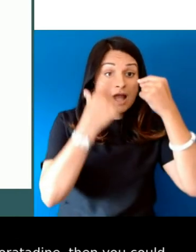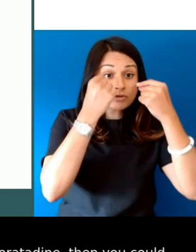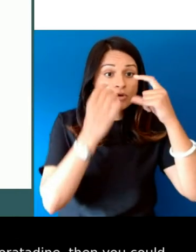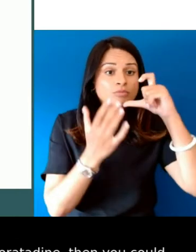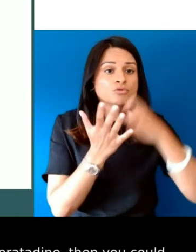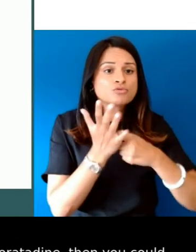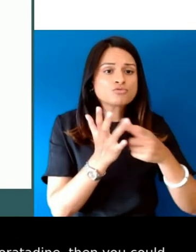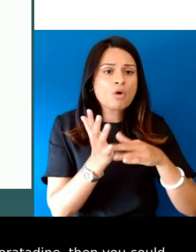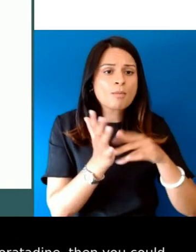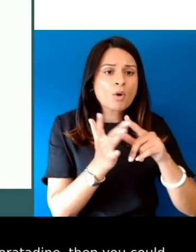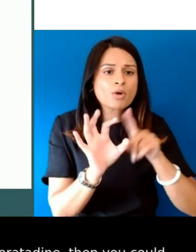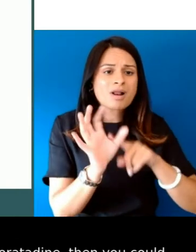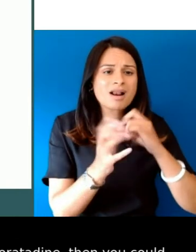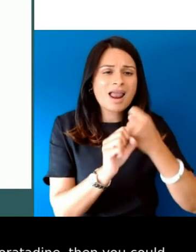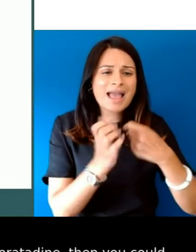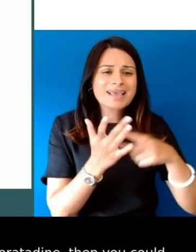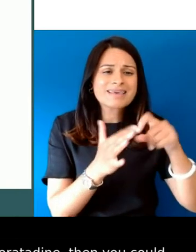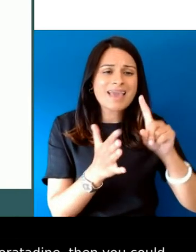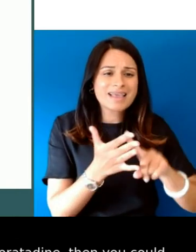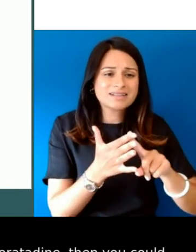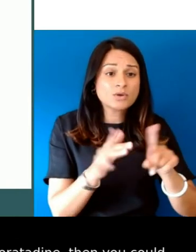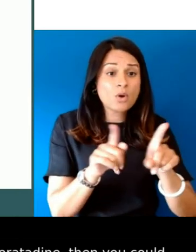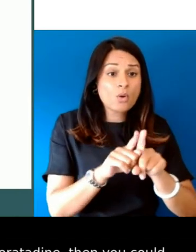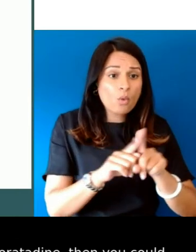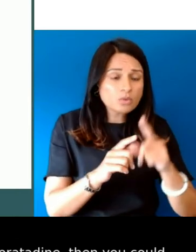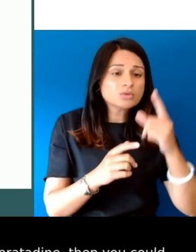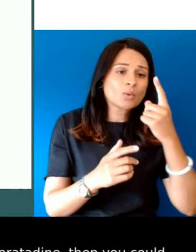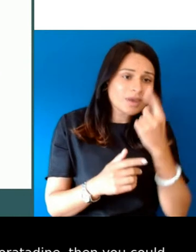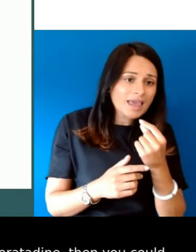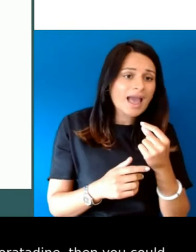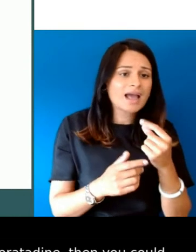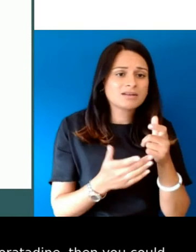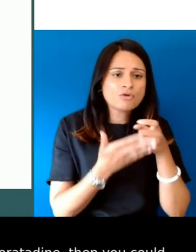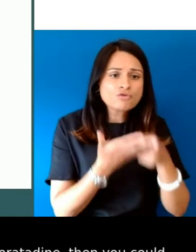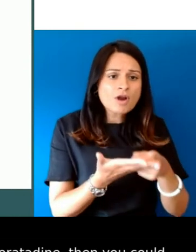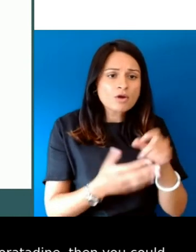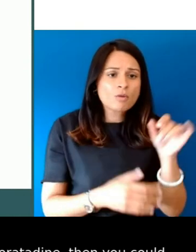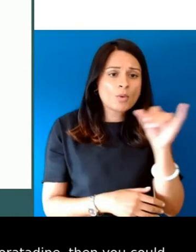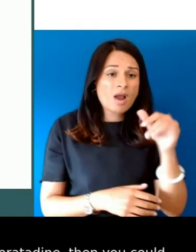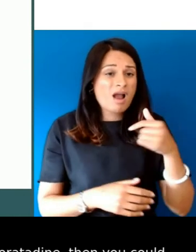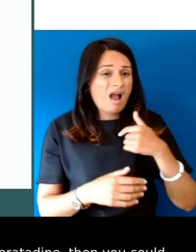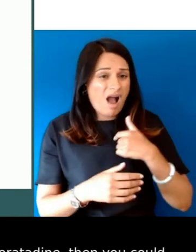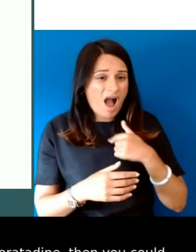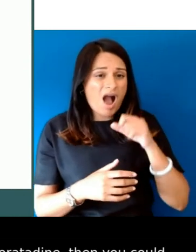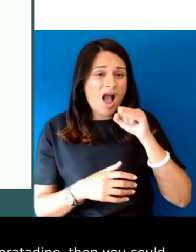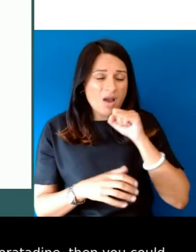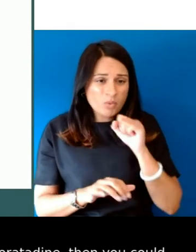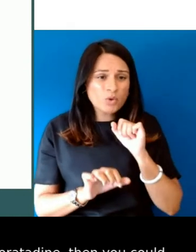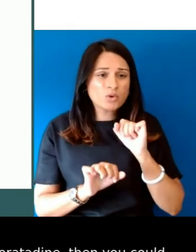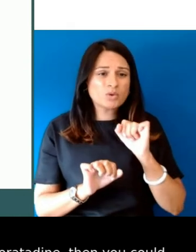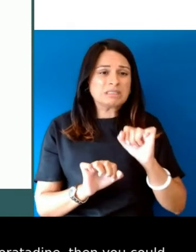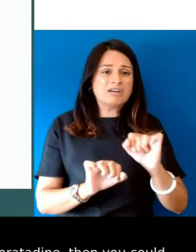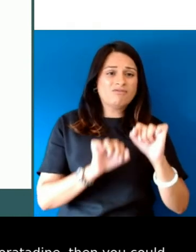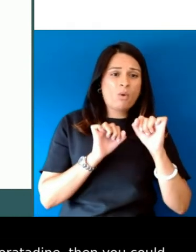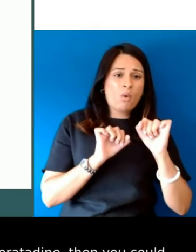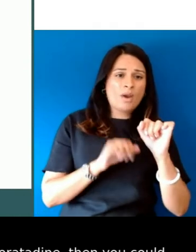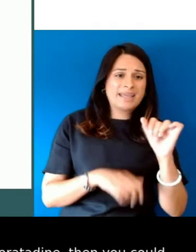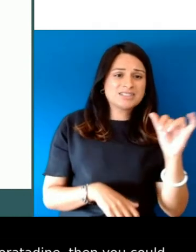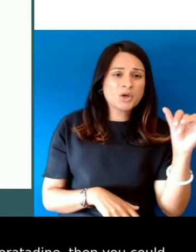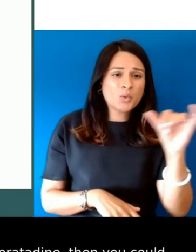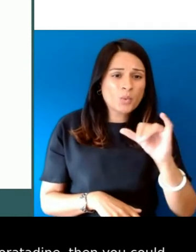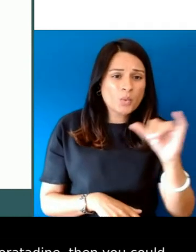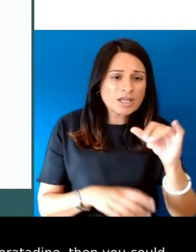over-the-counter steroid nasal spray but i do avoid the beckiness uh beclomethosome group again because of that high